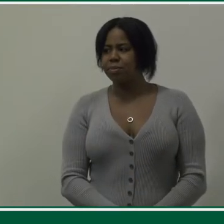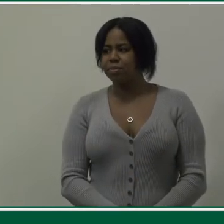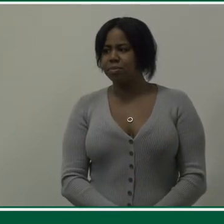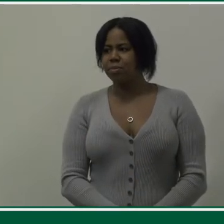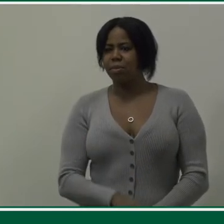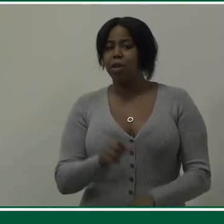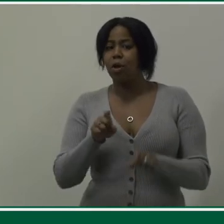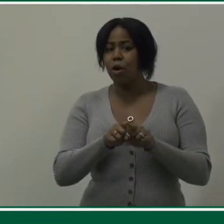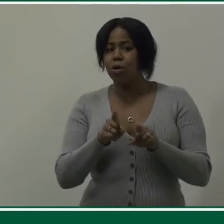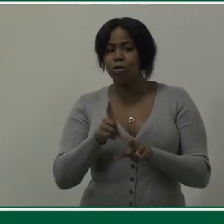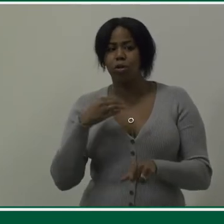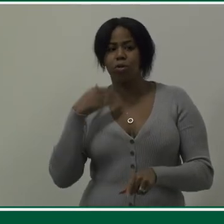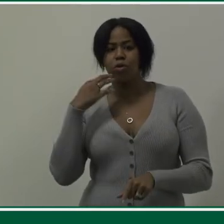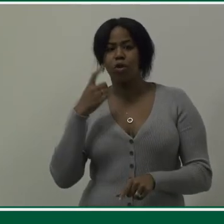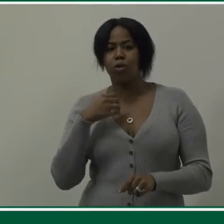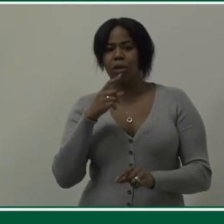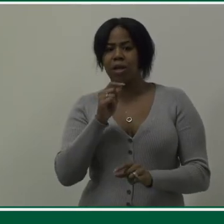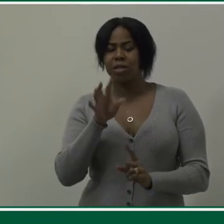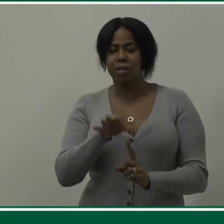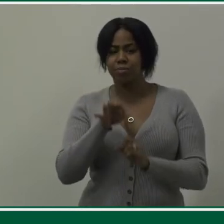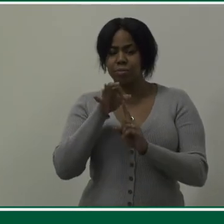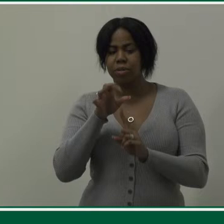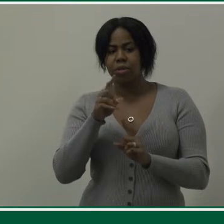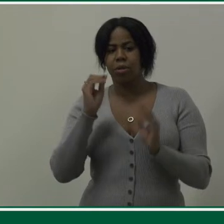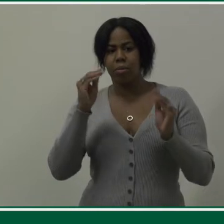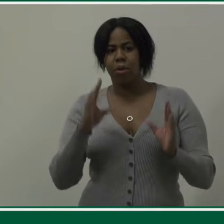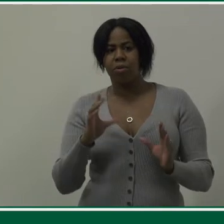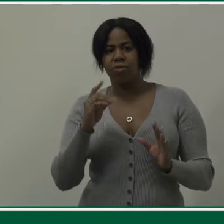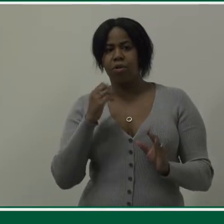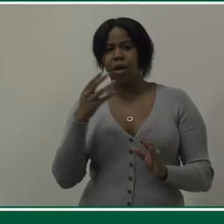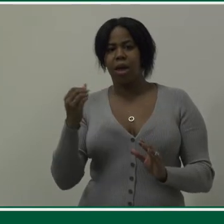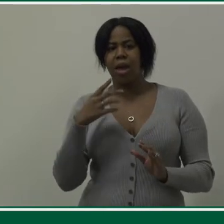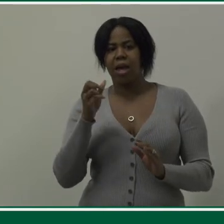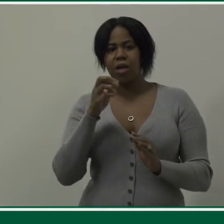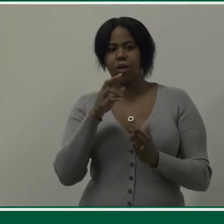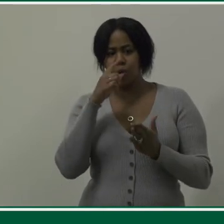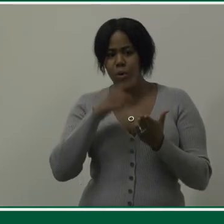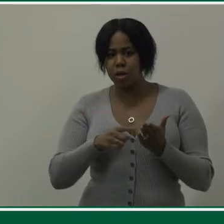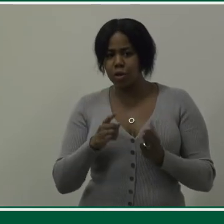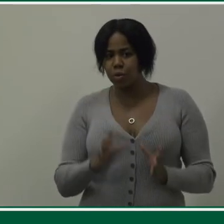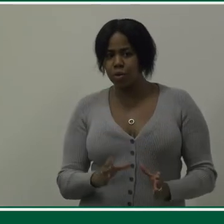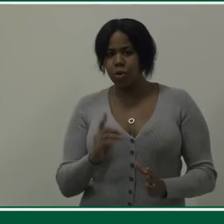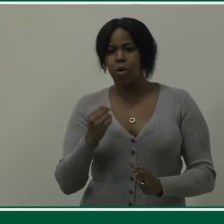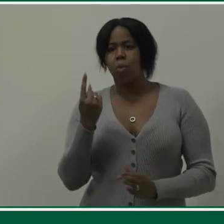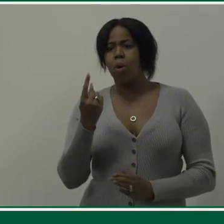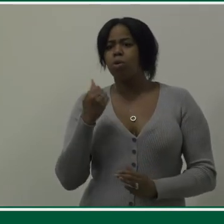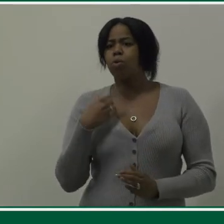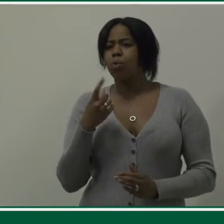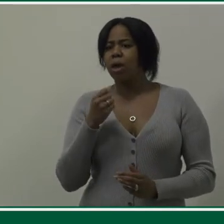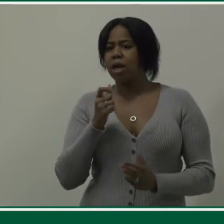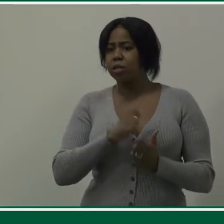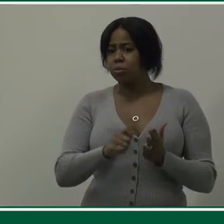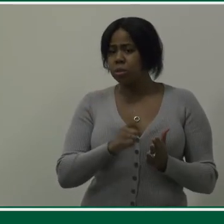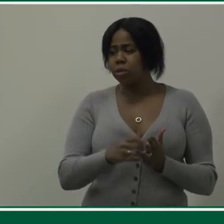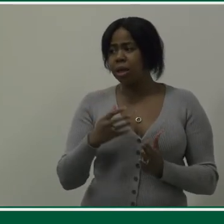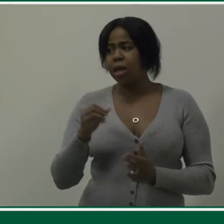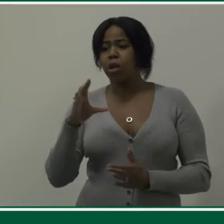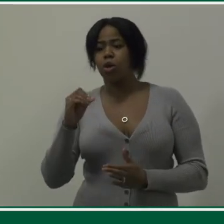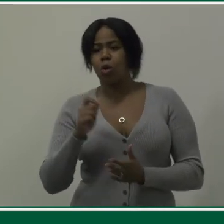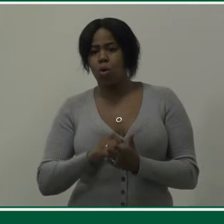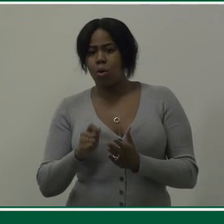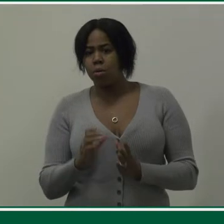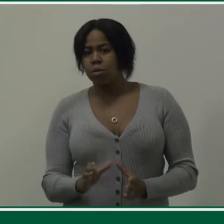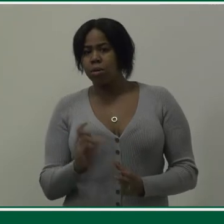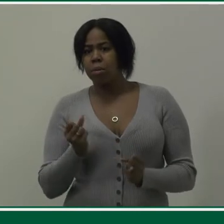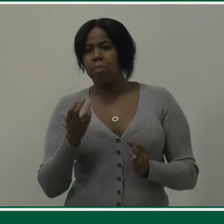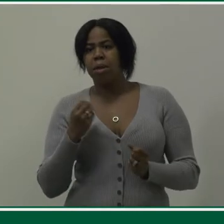He is known as a distinguished professor of education and a researcher who has authored and co-authored a series of research